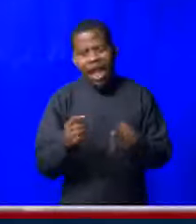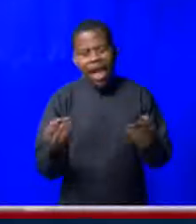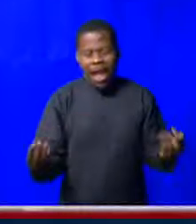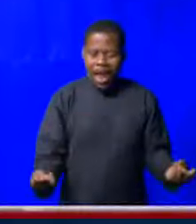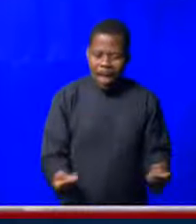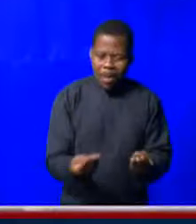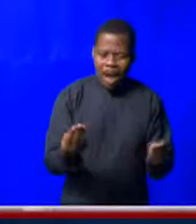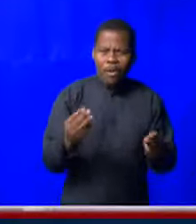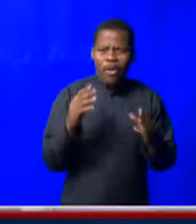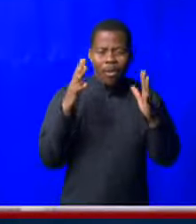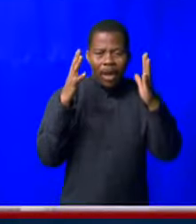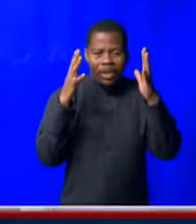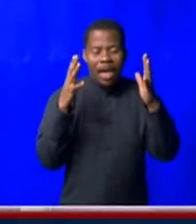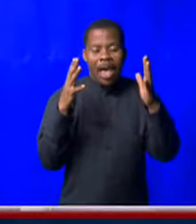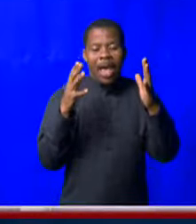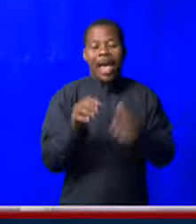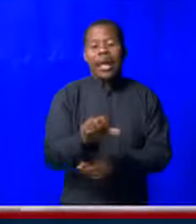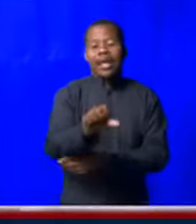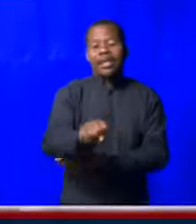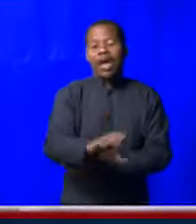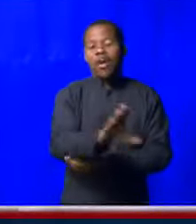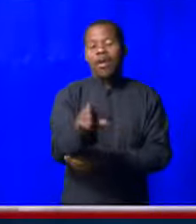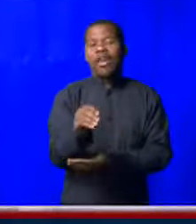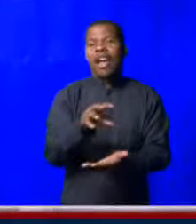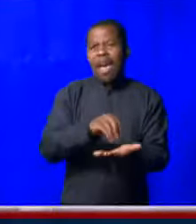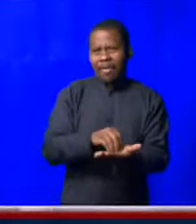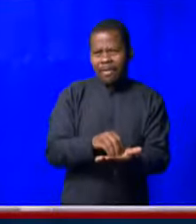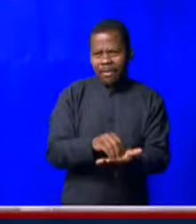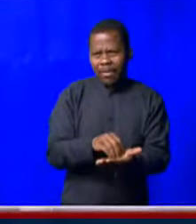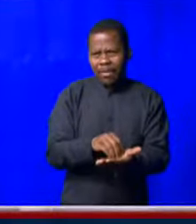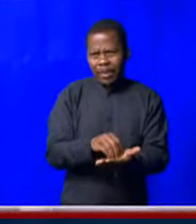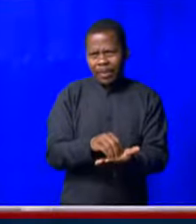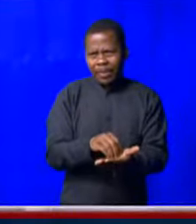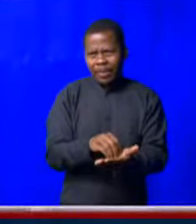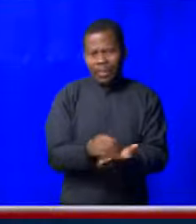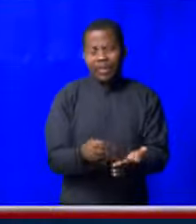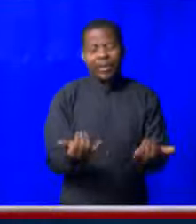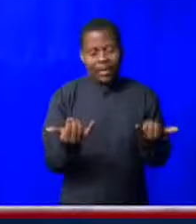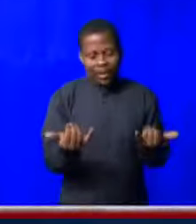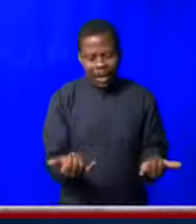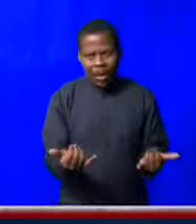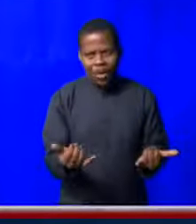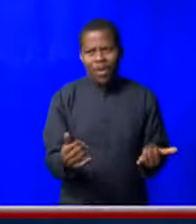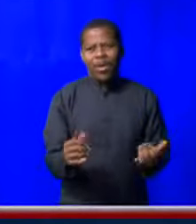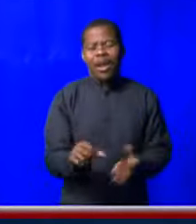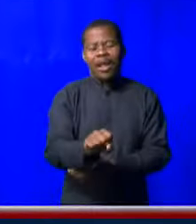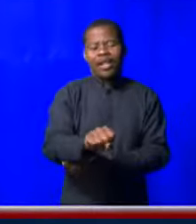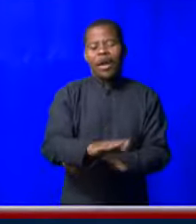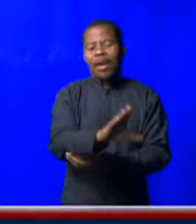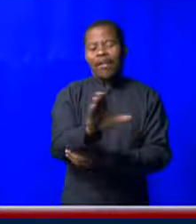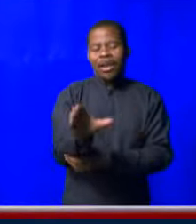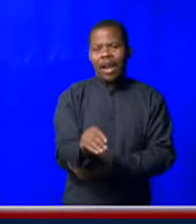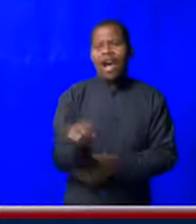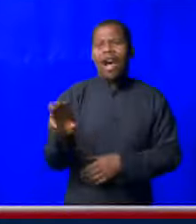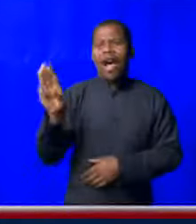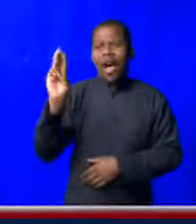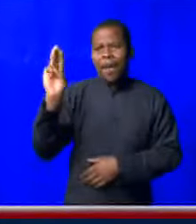the President-elect has been duly sworn in. The President of the Republic of South